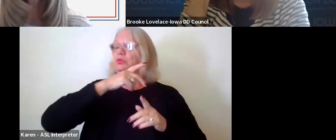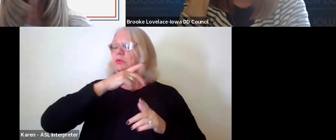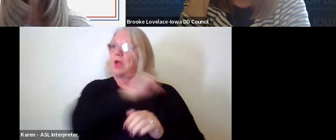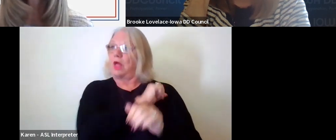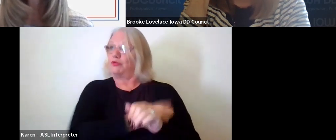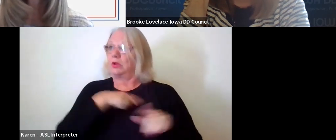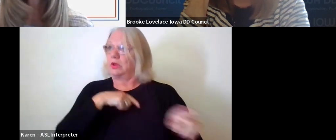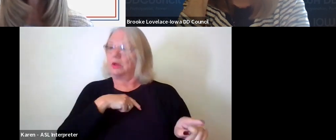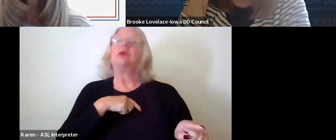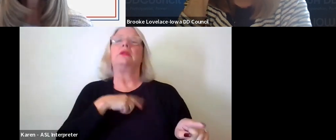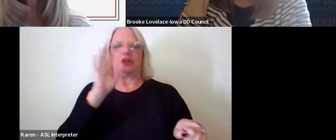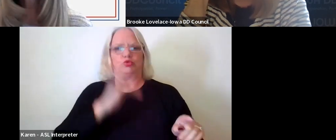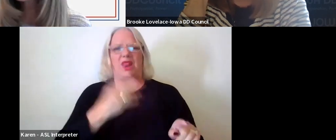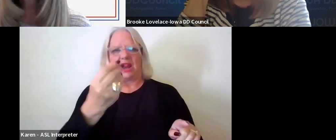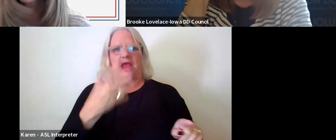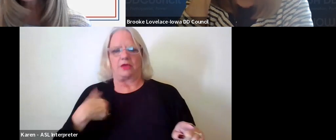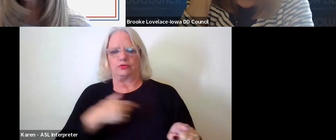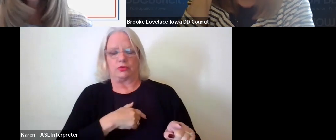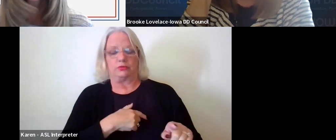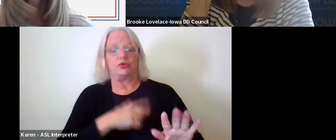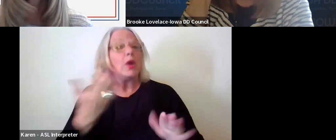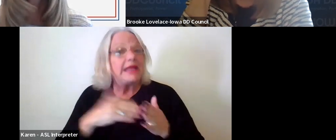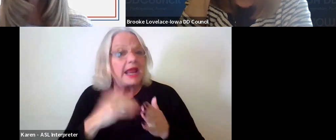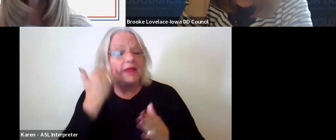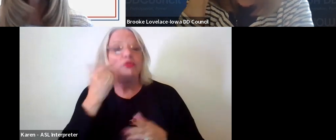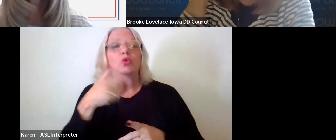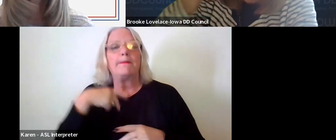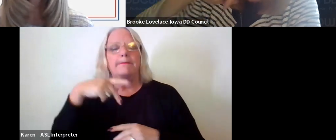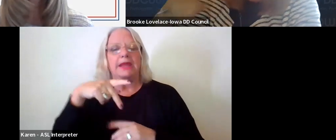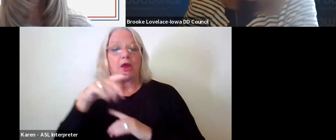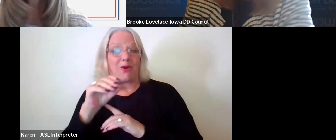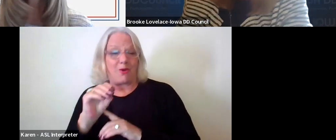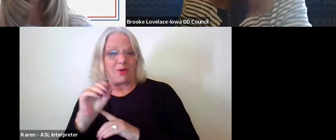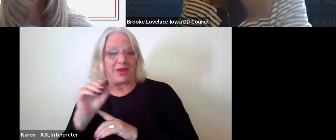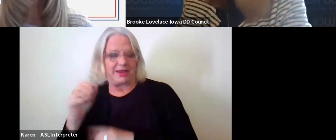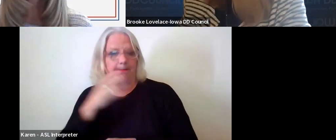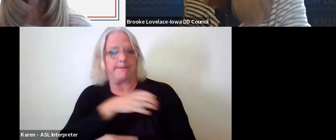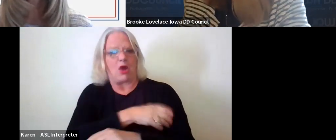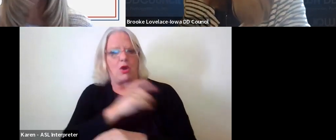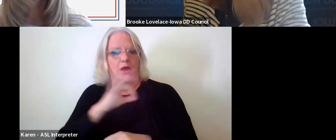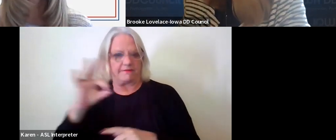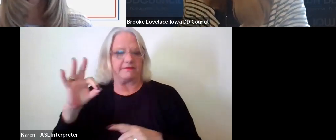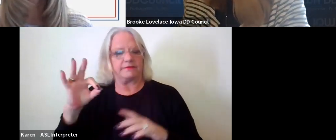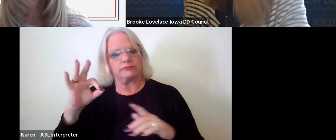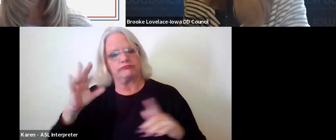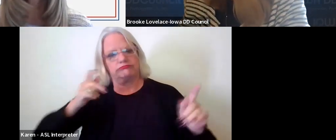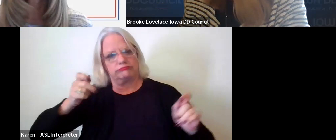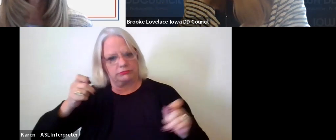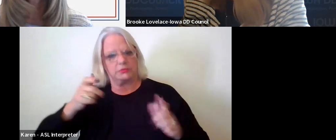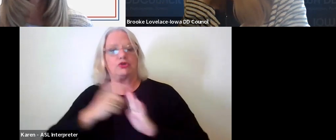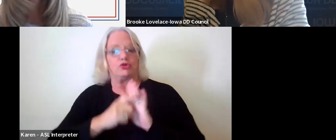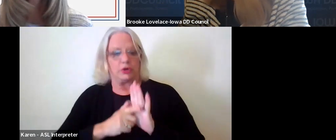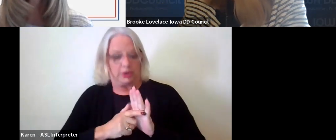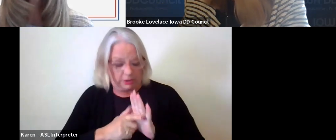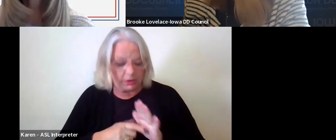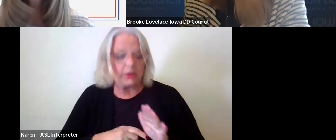if you have power of attorney, you're first in line. But then a conservator, a spouse, a parent, a sibling, a